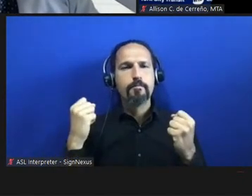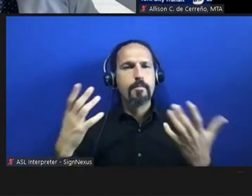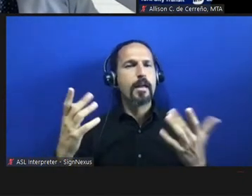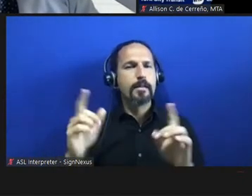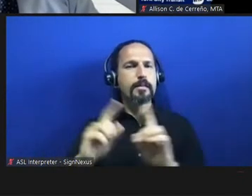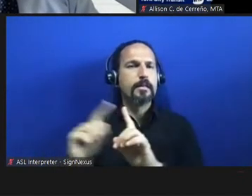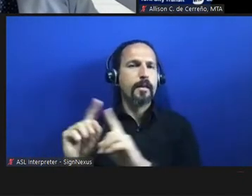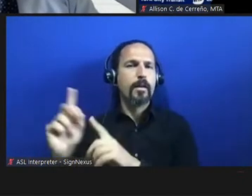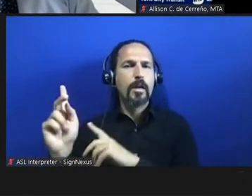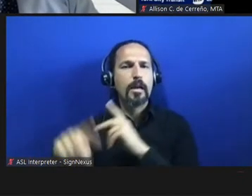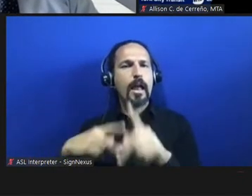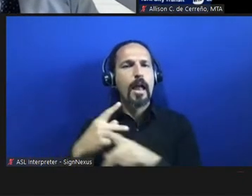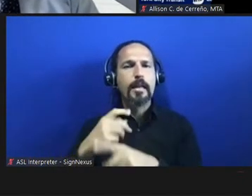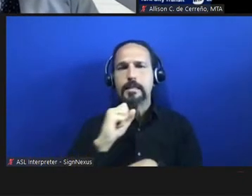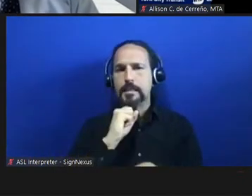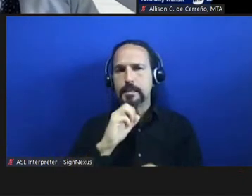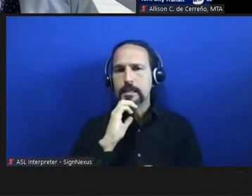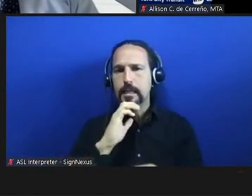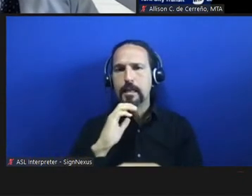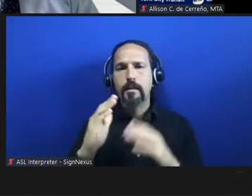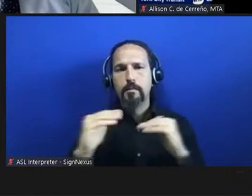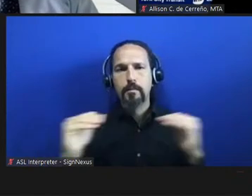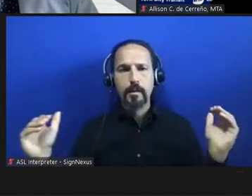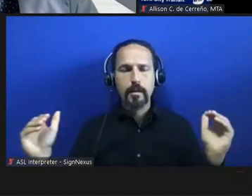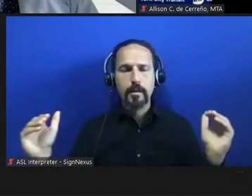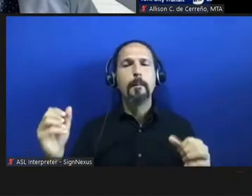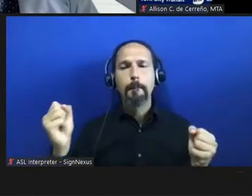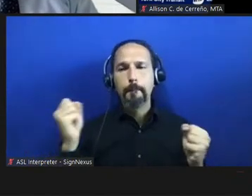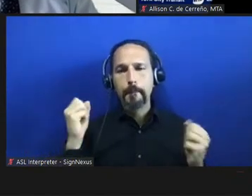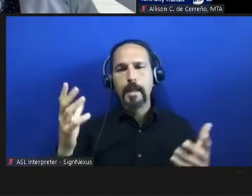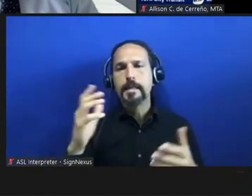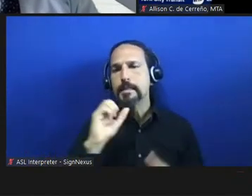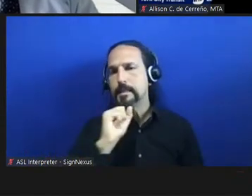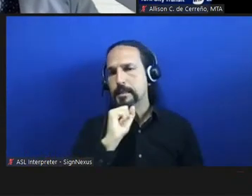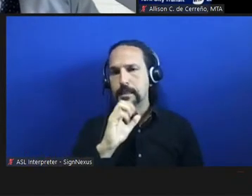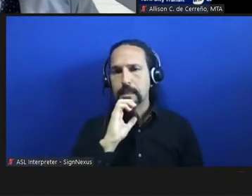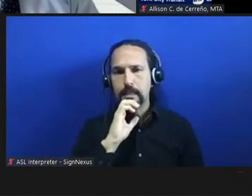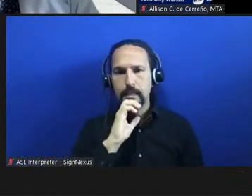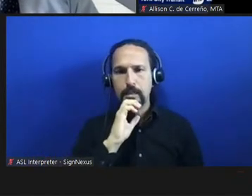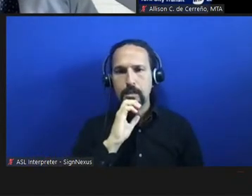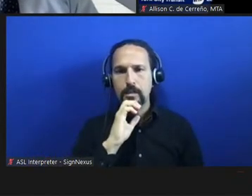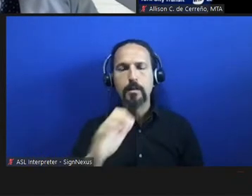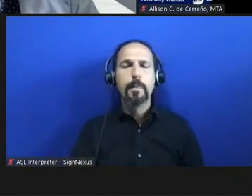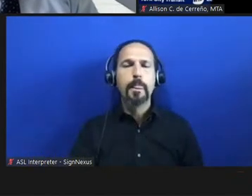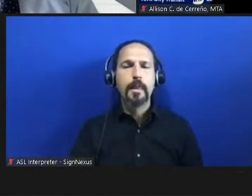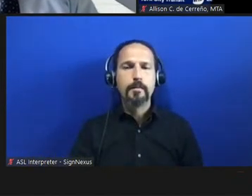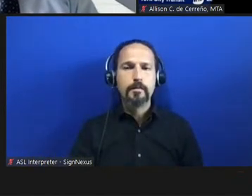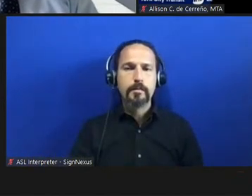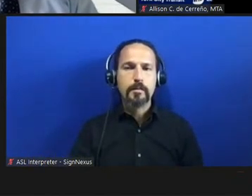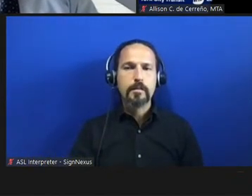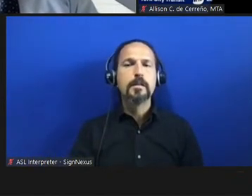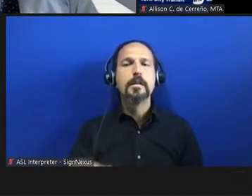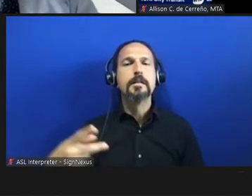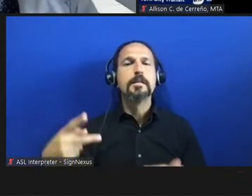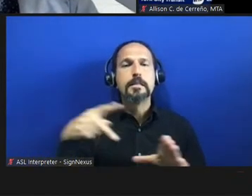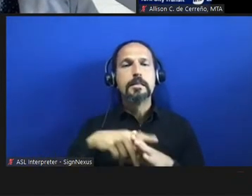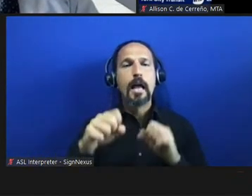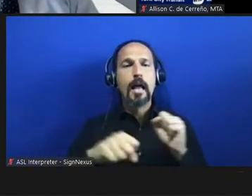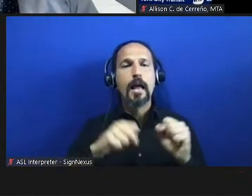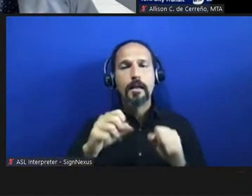senior citizen Community many Senior Citizens senior citizens cyclists